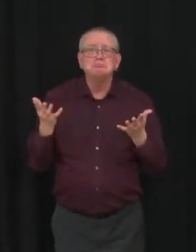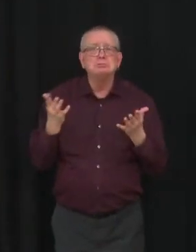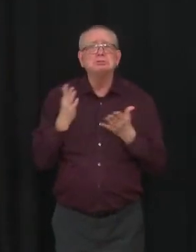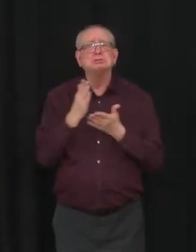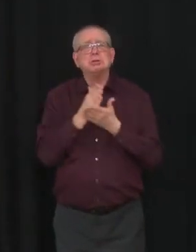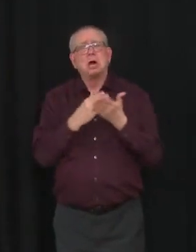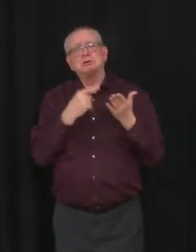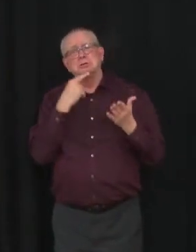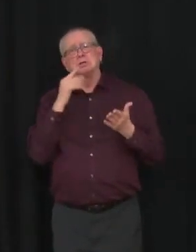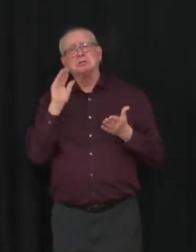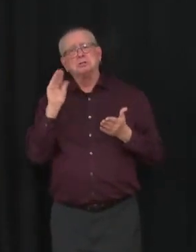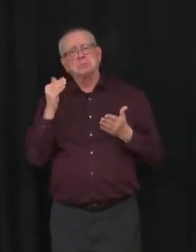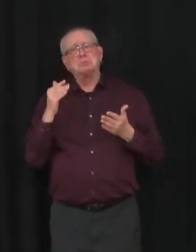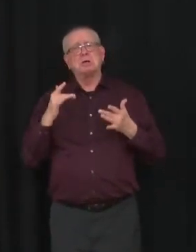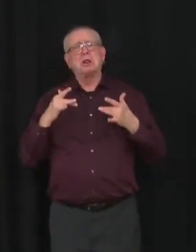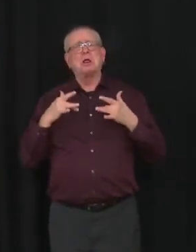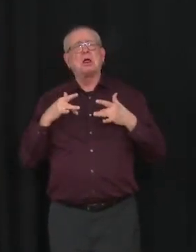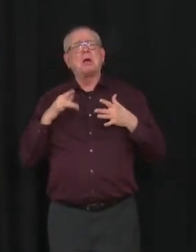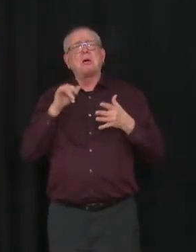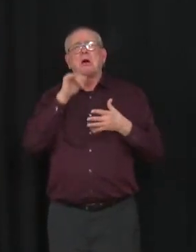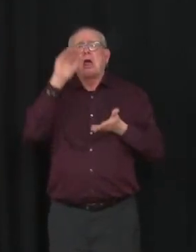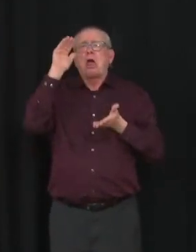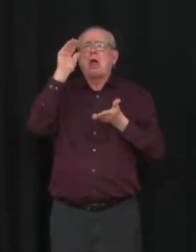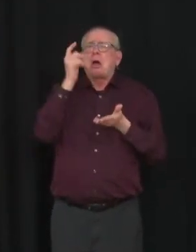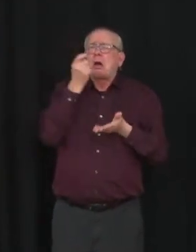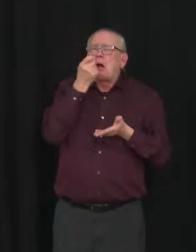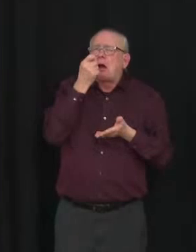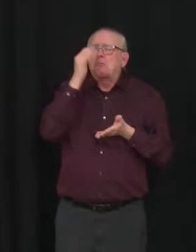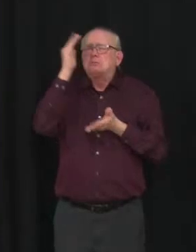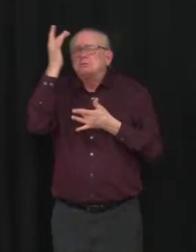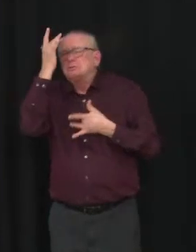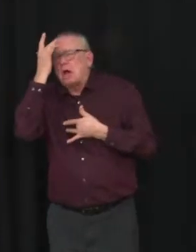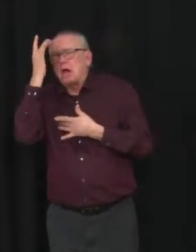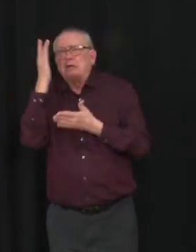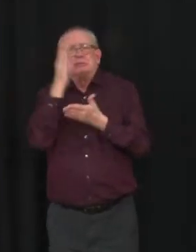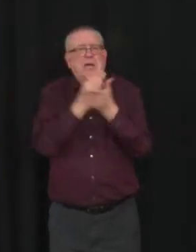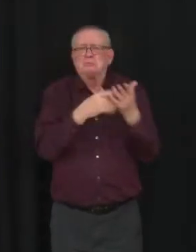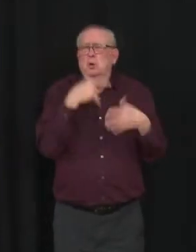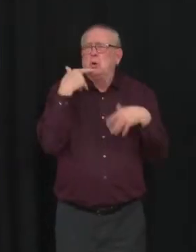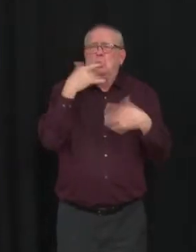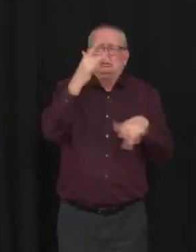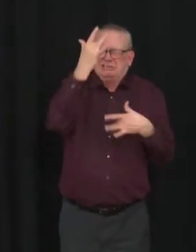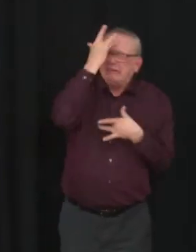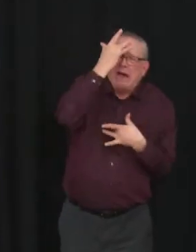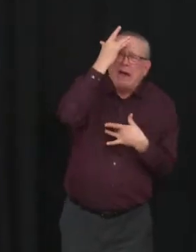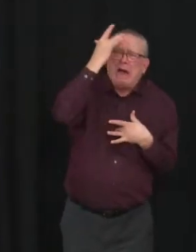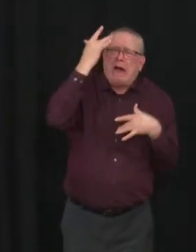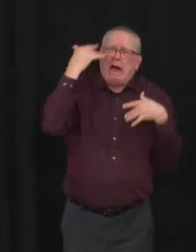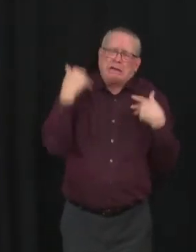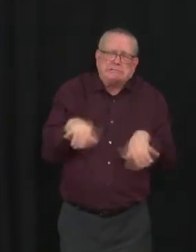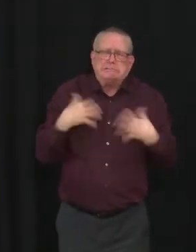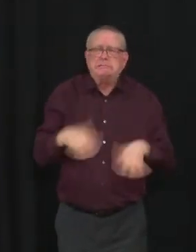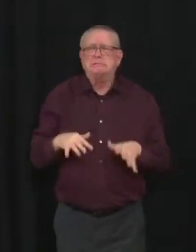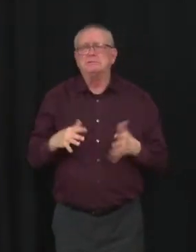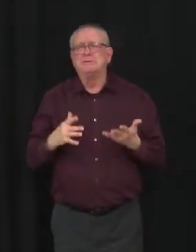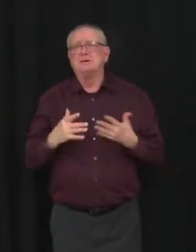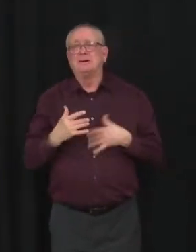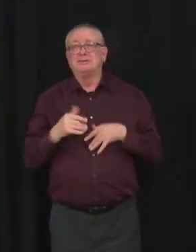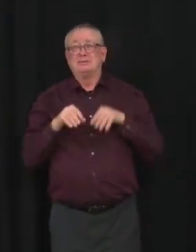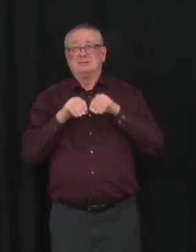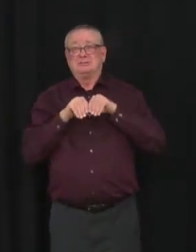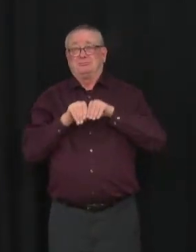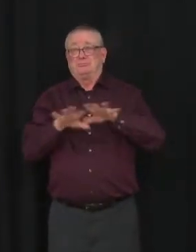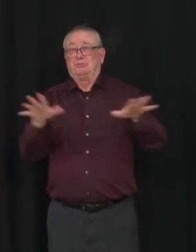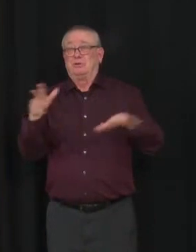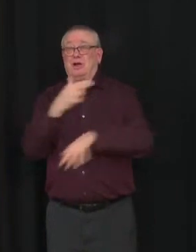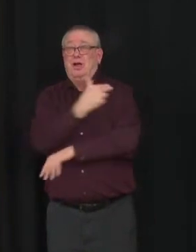and others have not. In all places where Omicron is circulating, hospitalizations and ICU numbers rose several